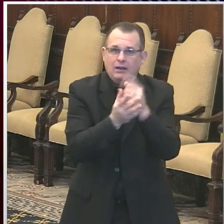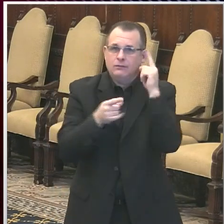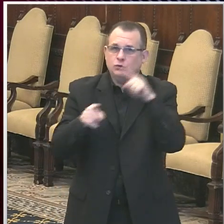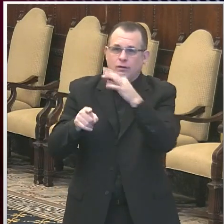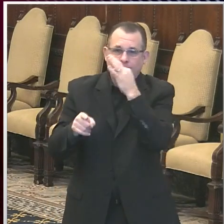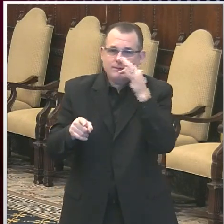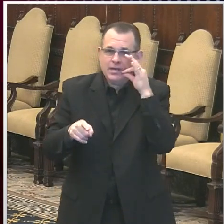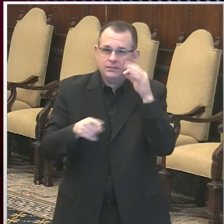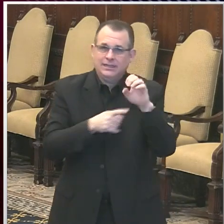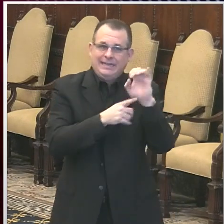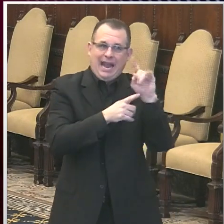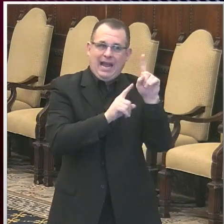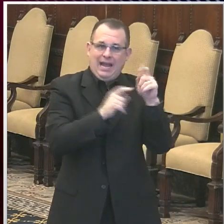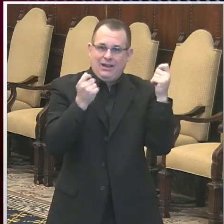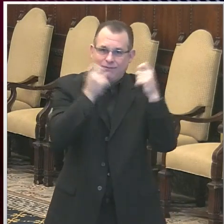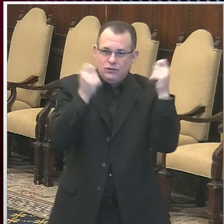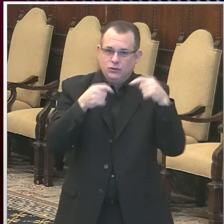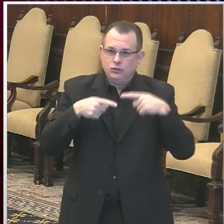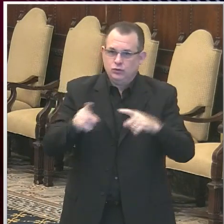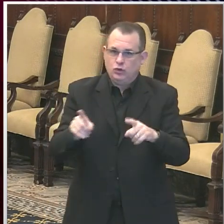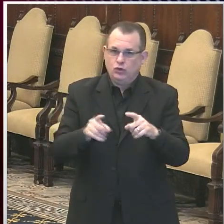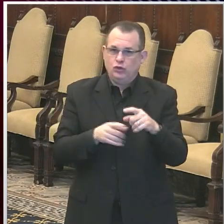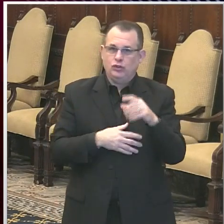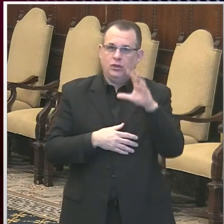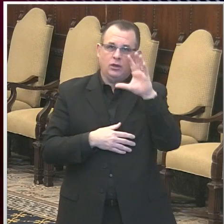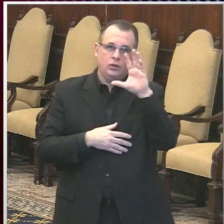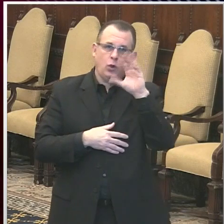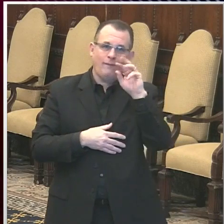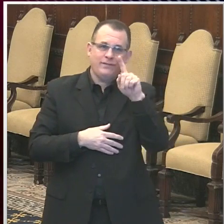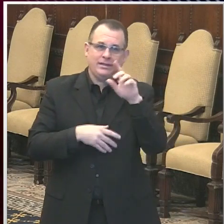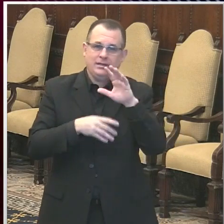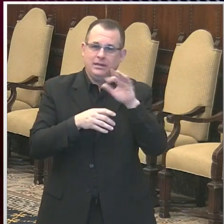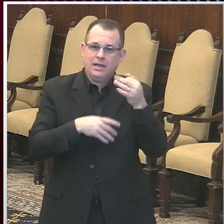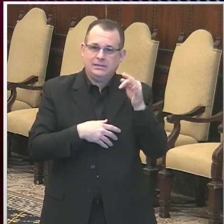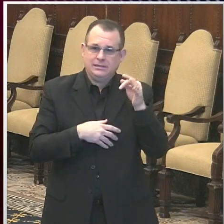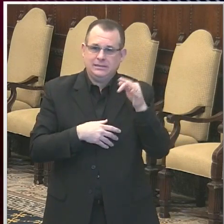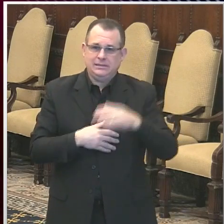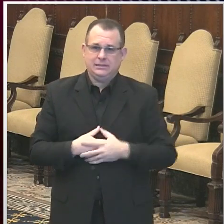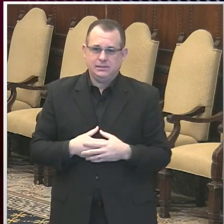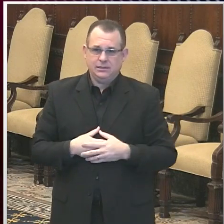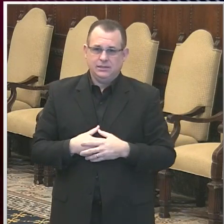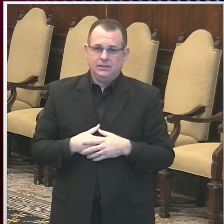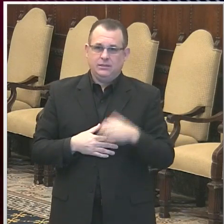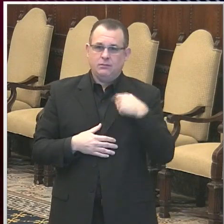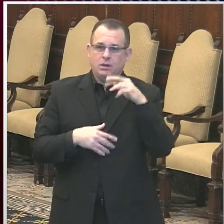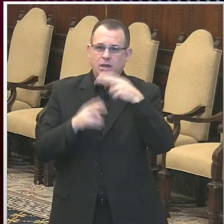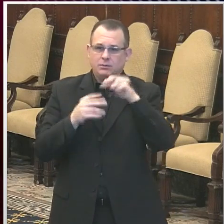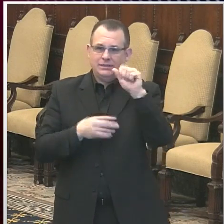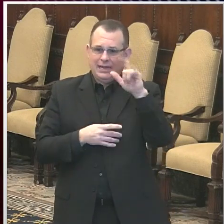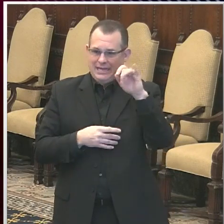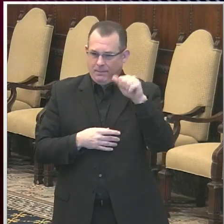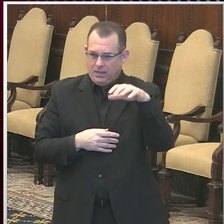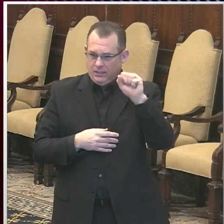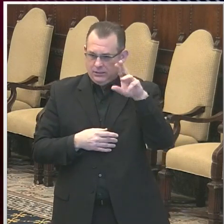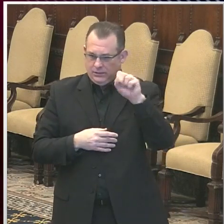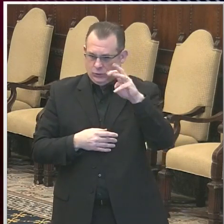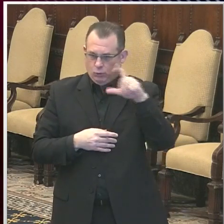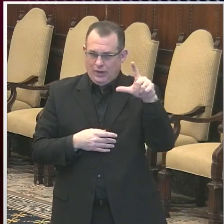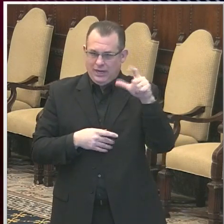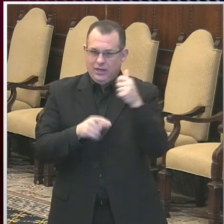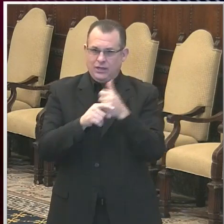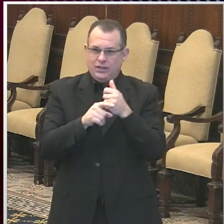during COVID-19. I want to thank Salima Suswell, the founder and executive director of the Philadelphia